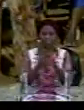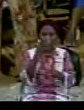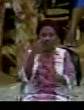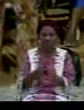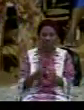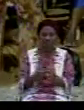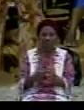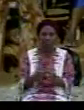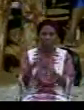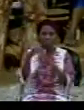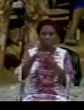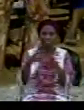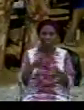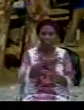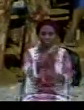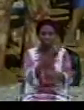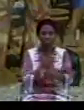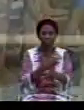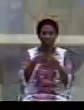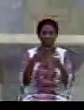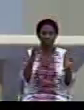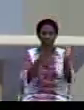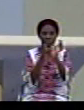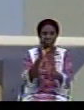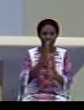In the mighty name of Jesus Christ.